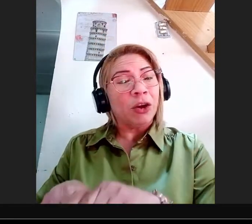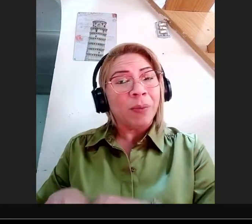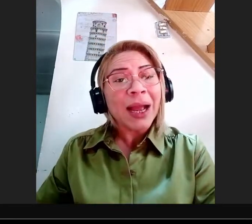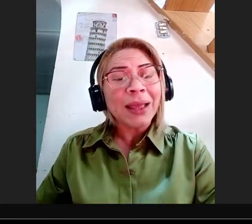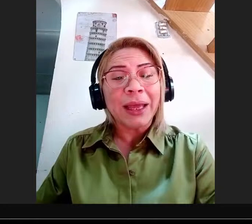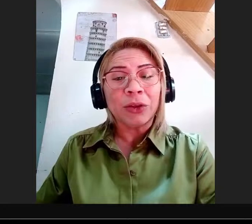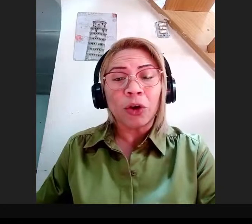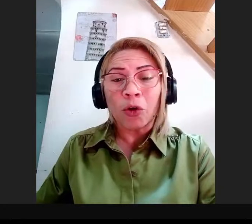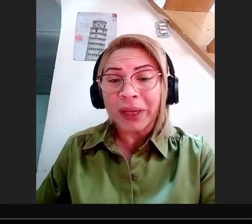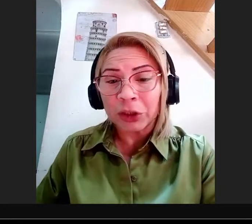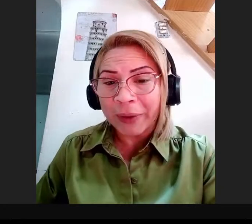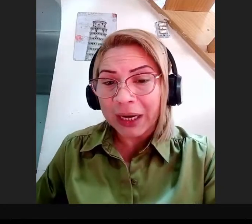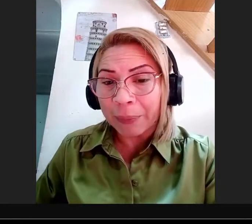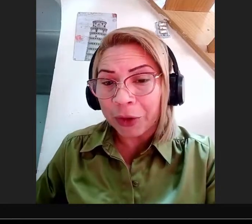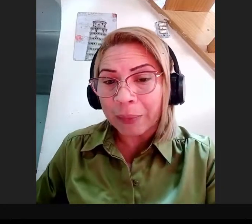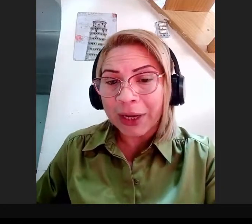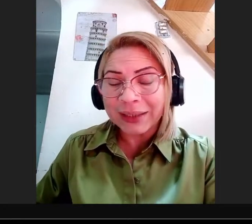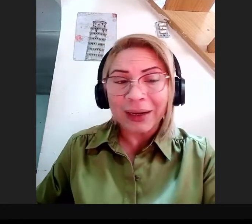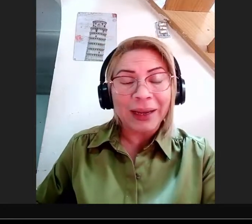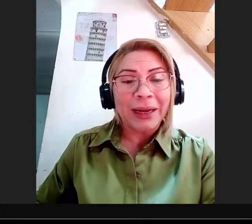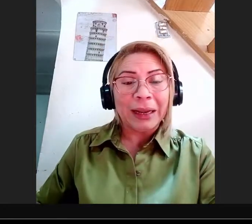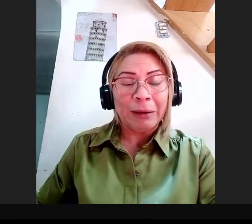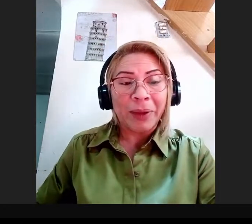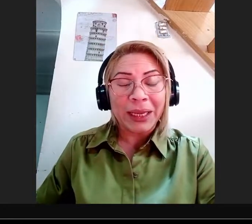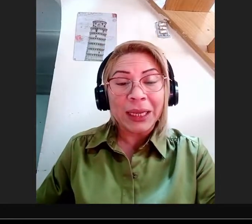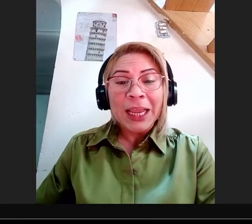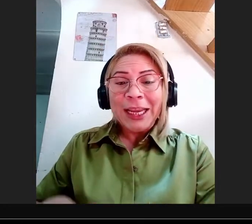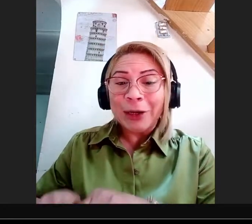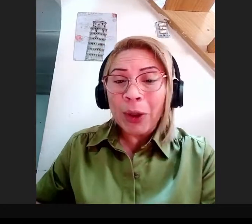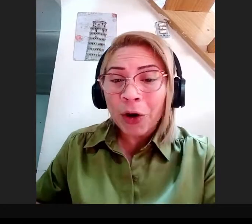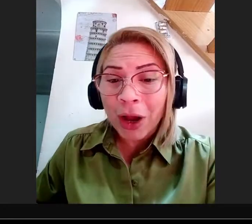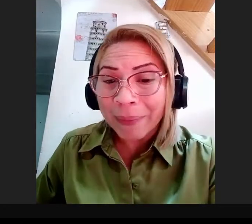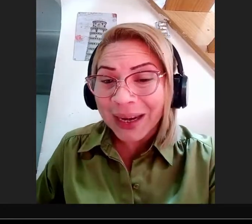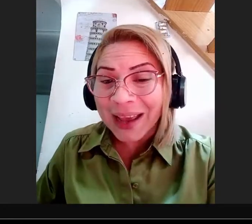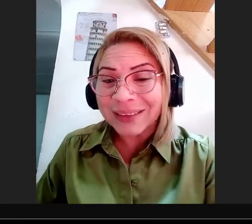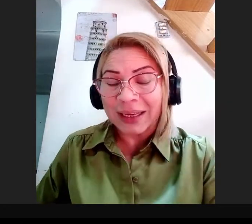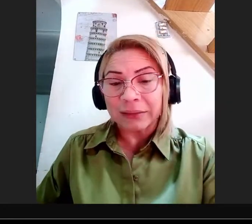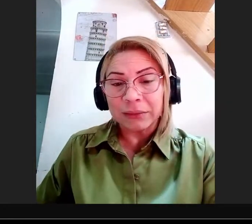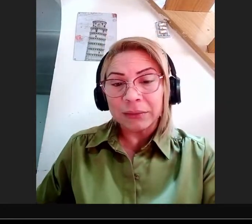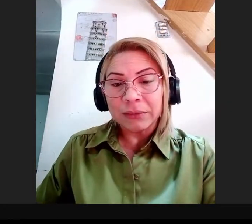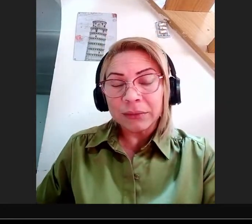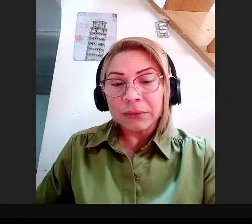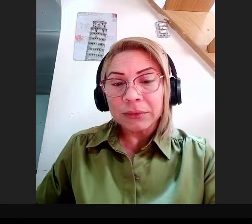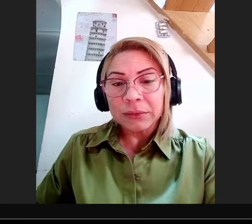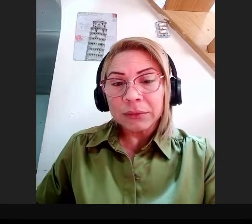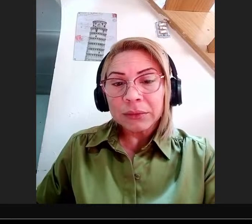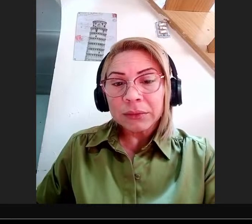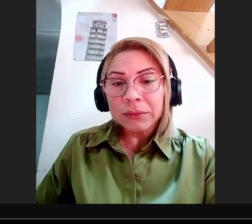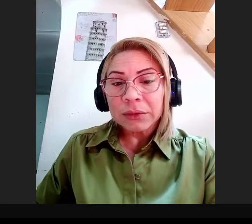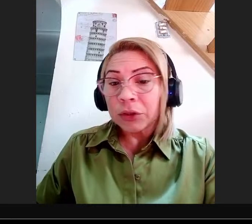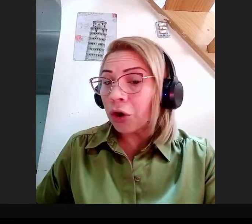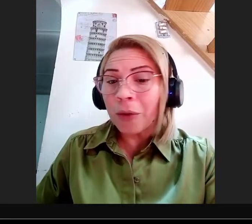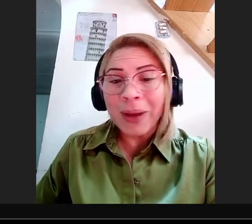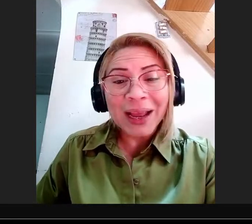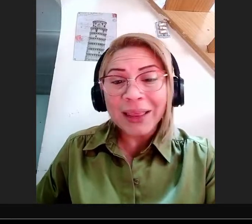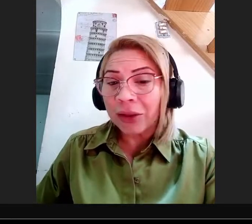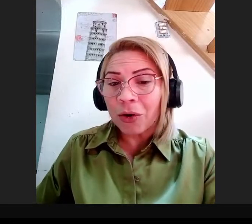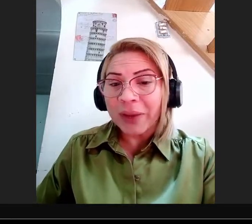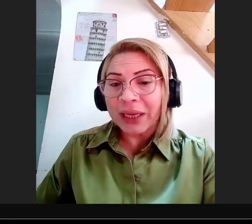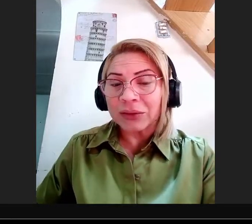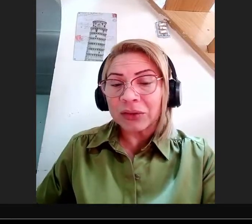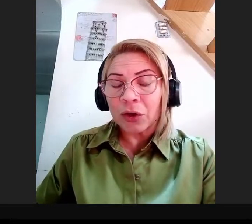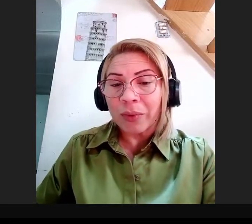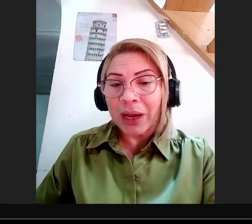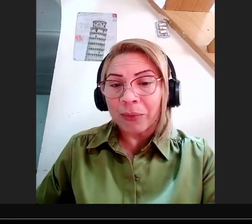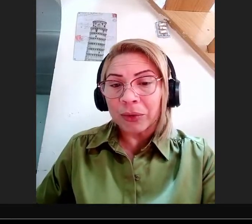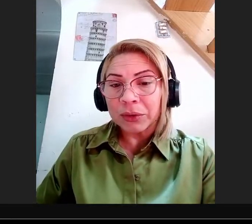who's contracting migrants to work as slaves, because first they deceive us, telling us that we would get the documents